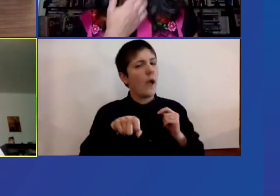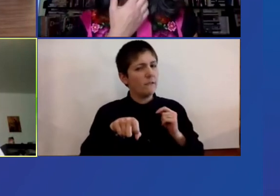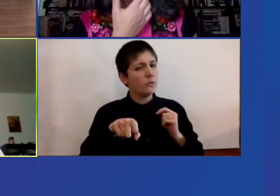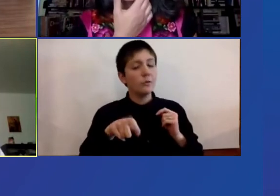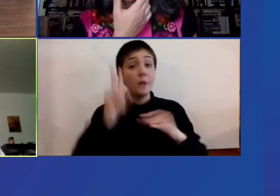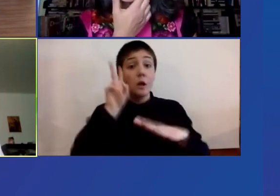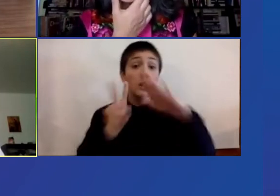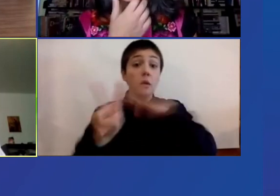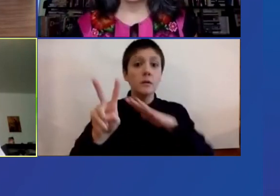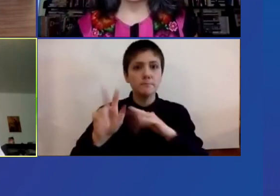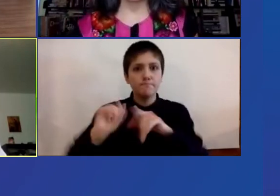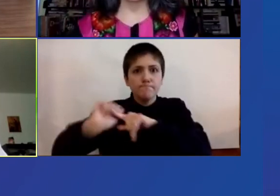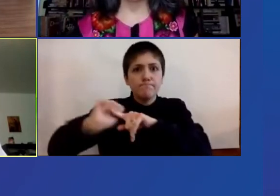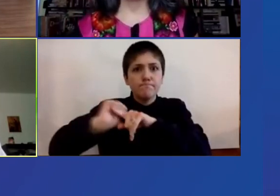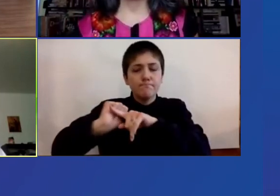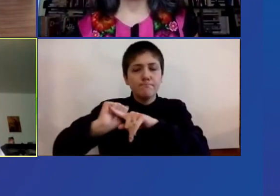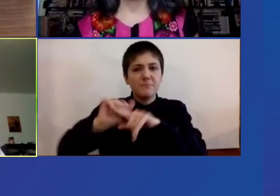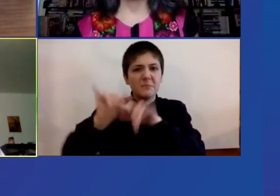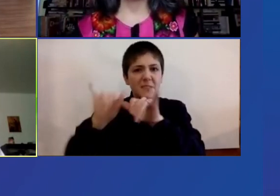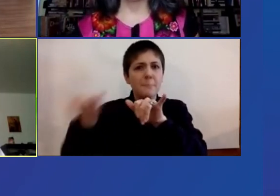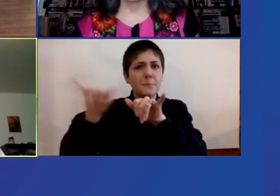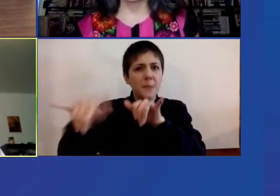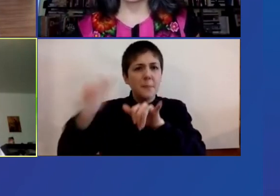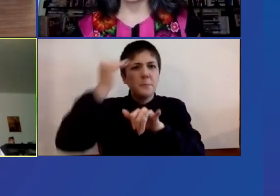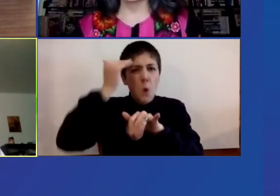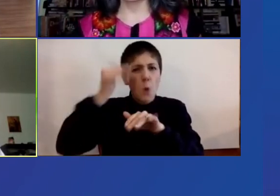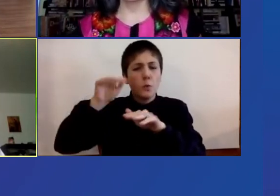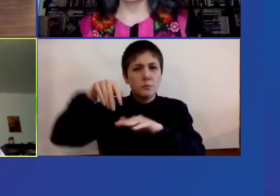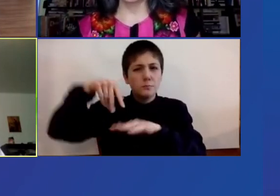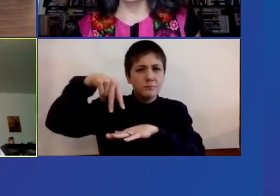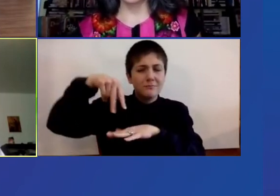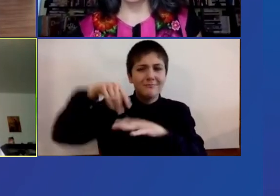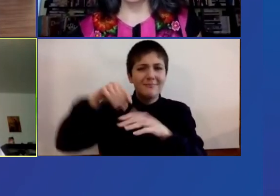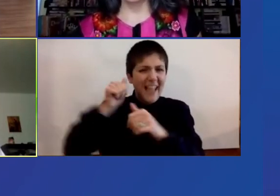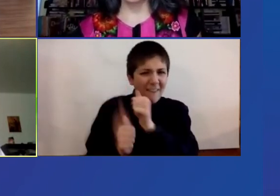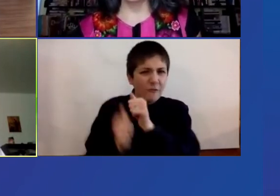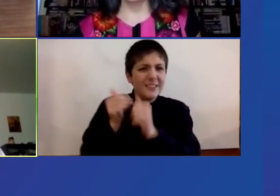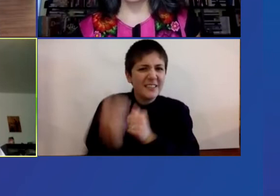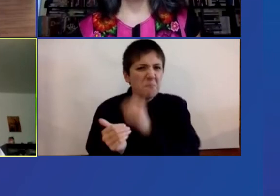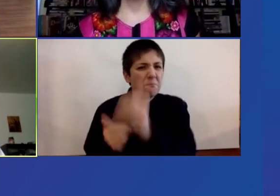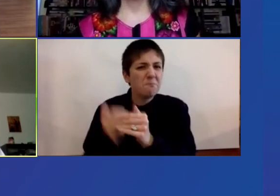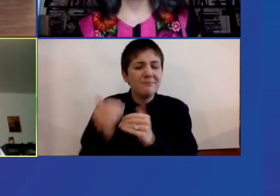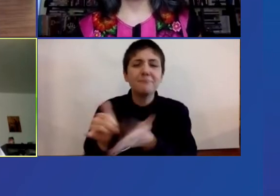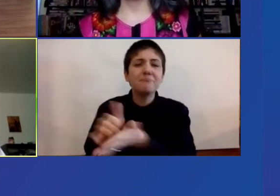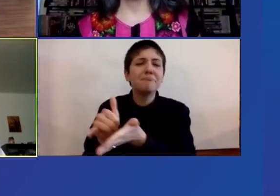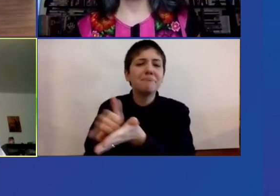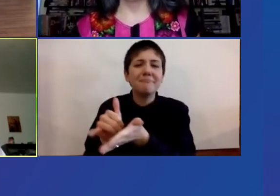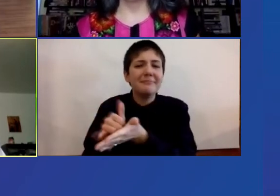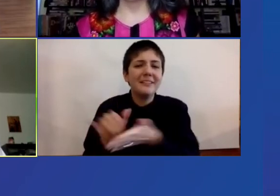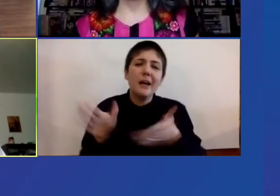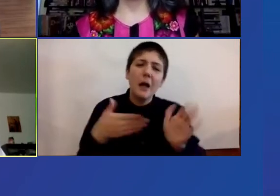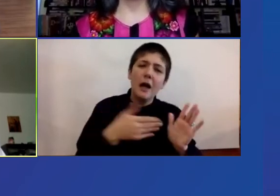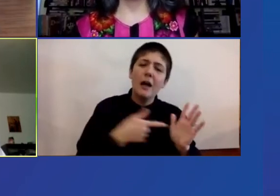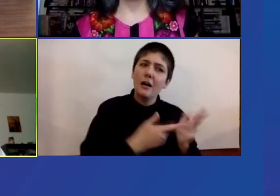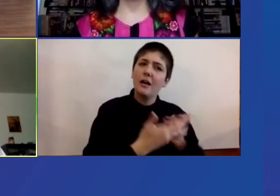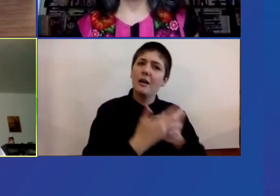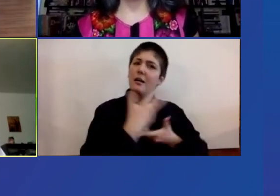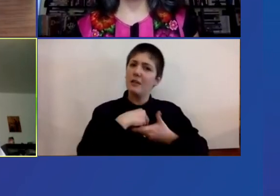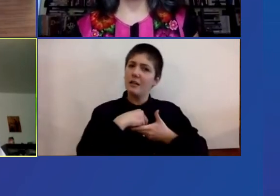do, whether you're a dancer or a musician. So that seems to be, I don't